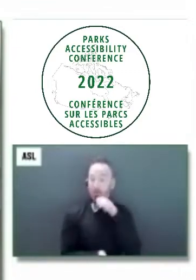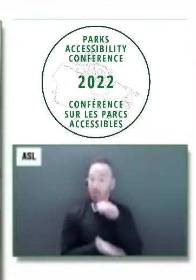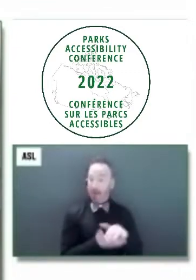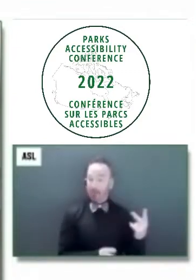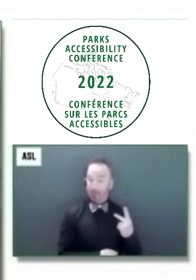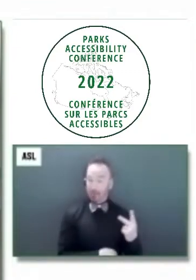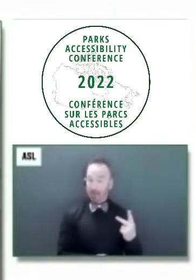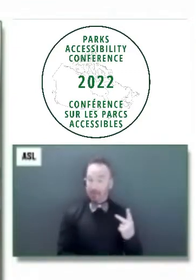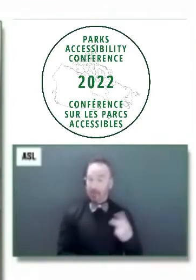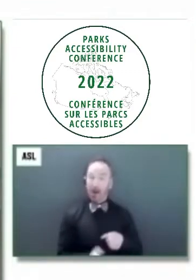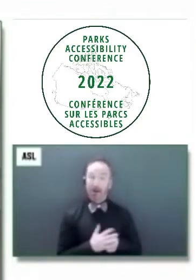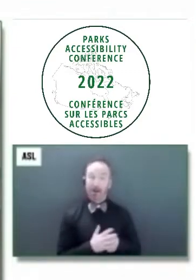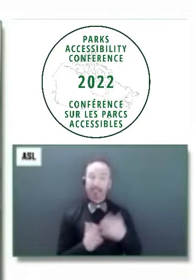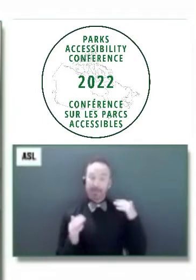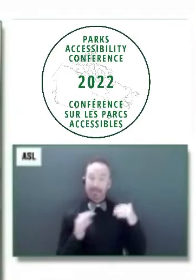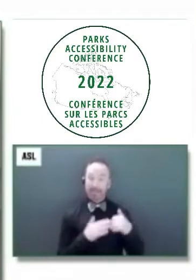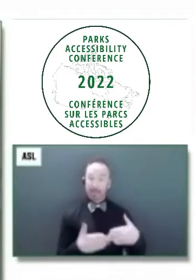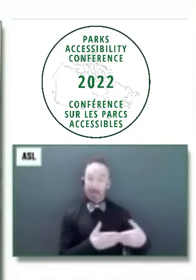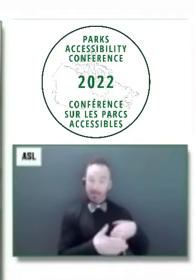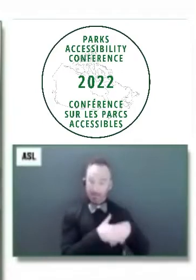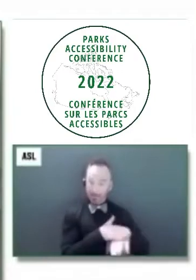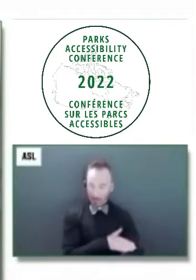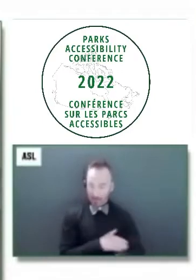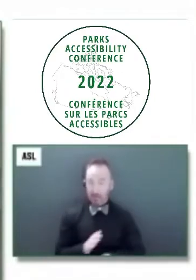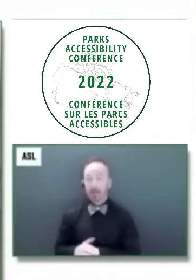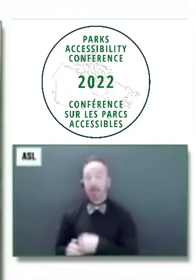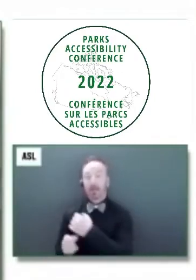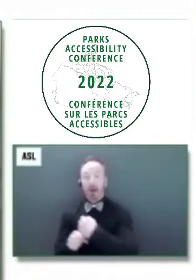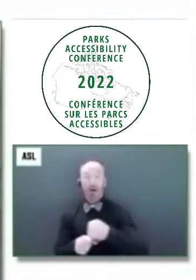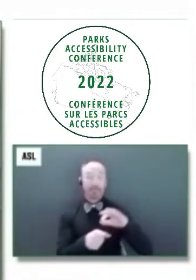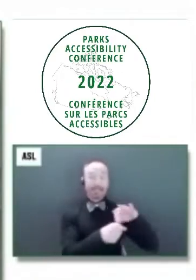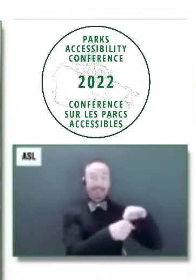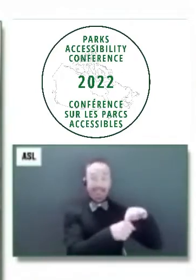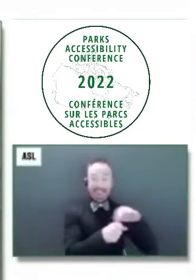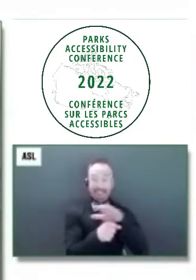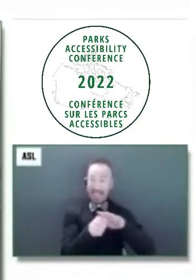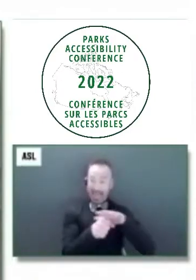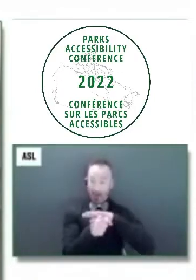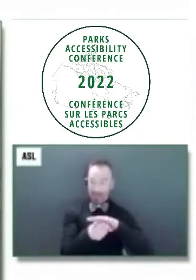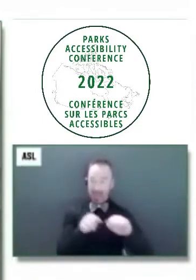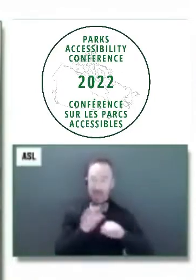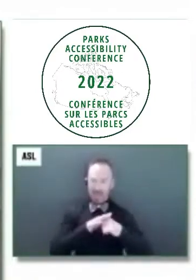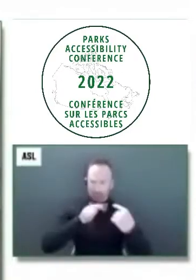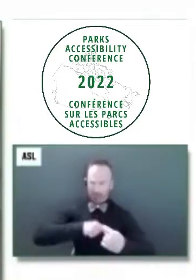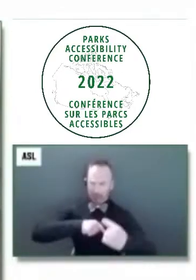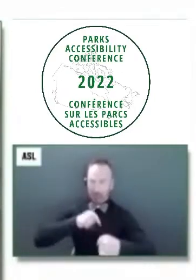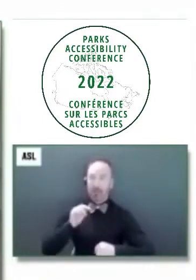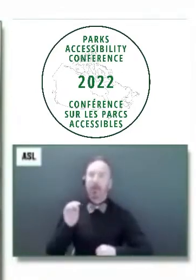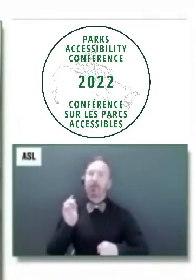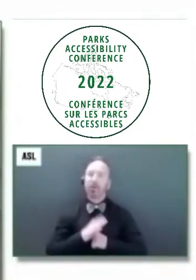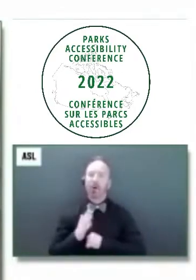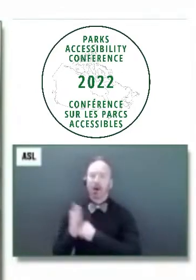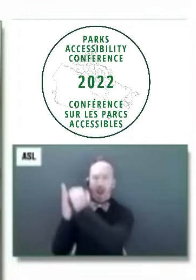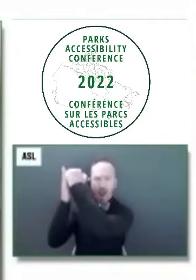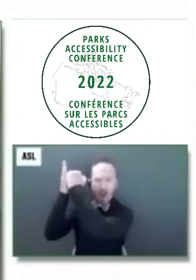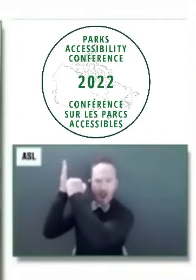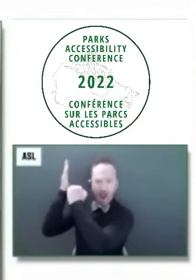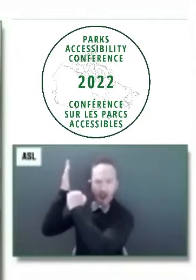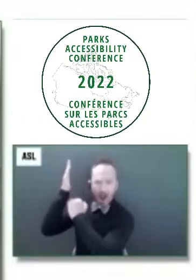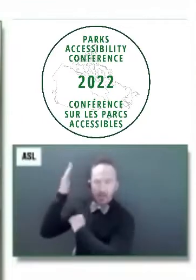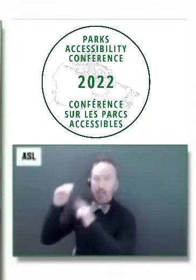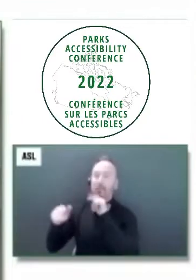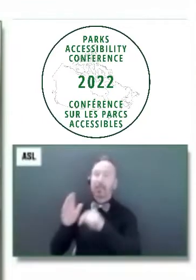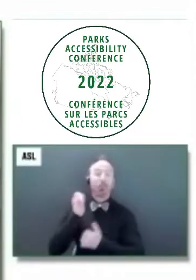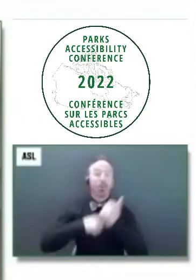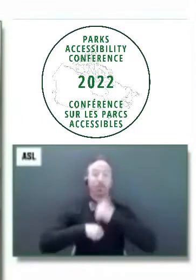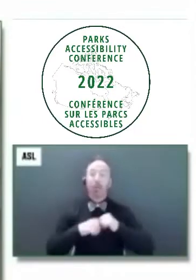coffee and tea shops generally. It's because of the selection process, not because I have a hard time making decisions. Most of the time I